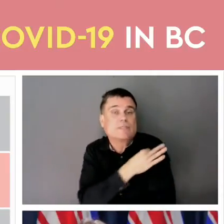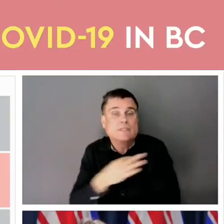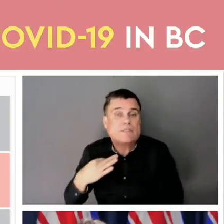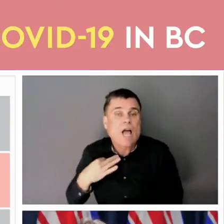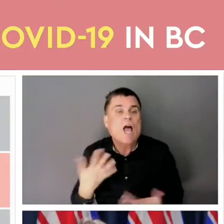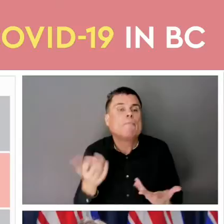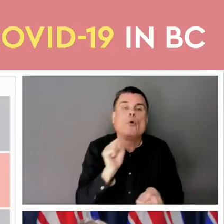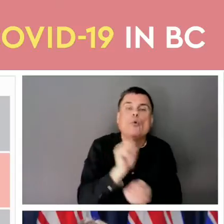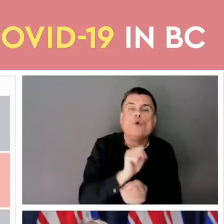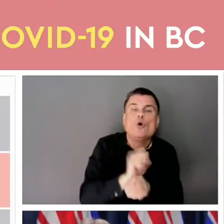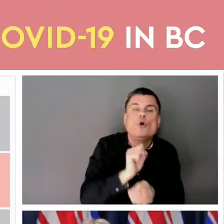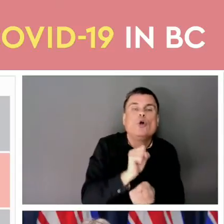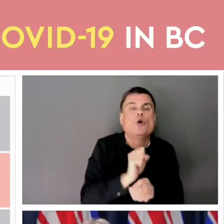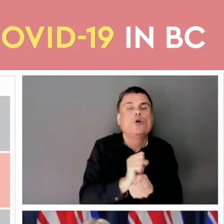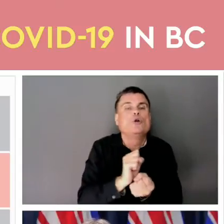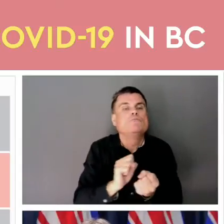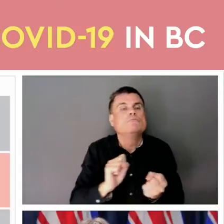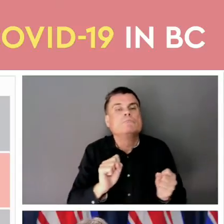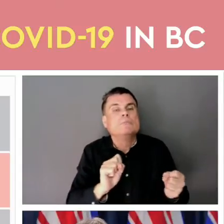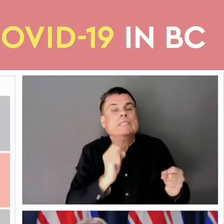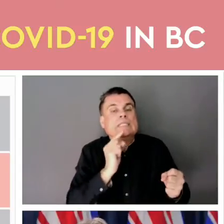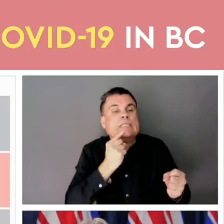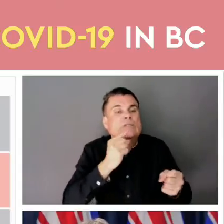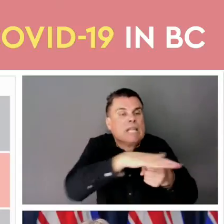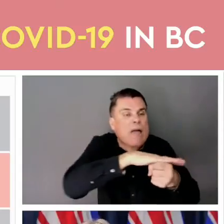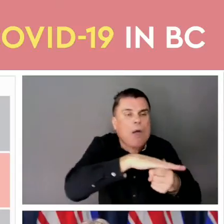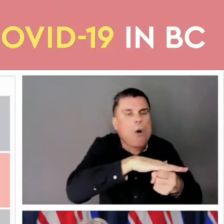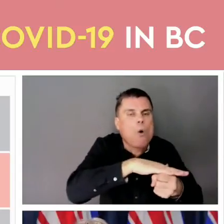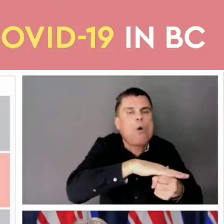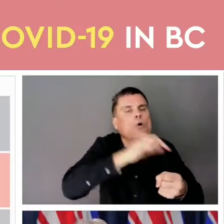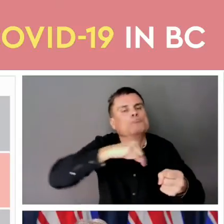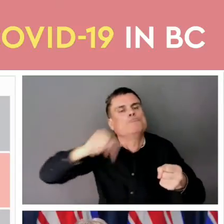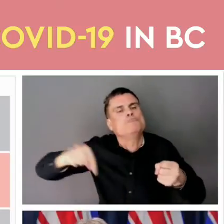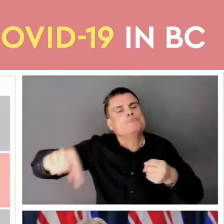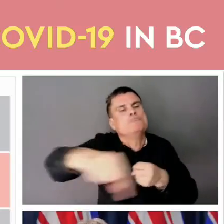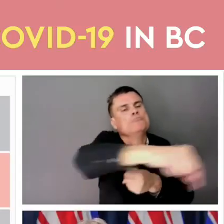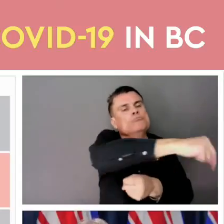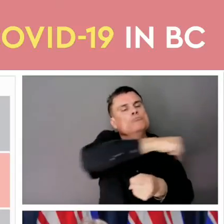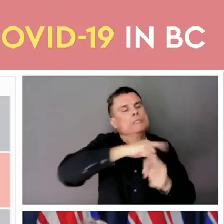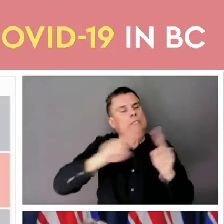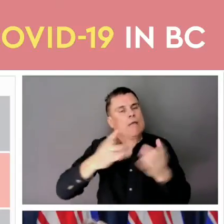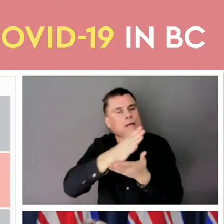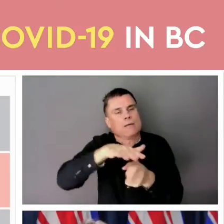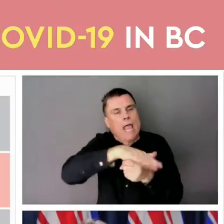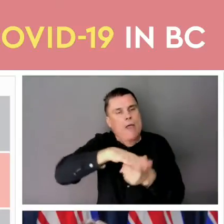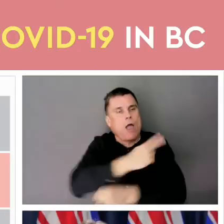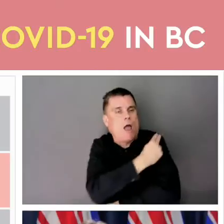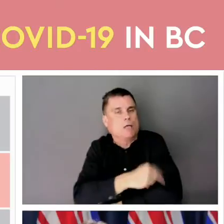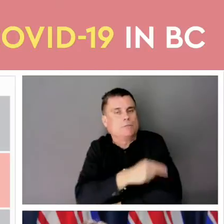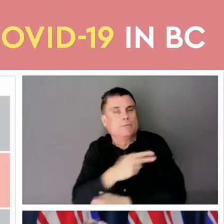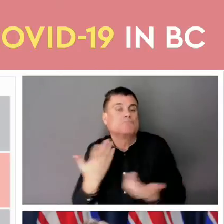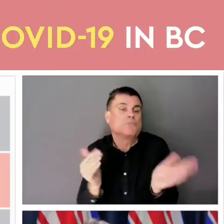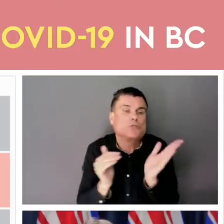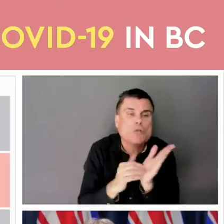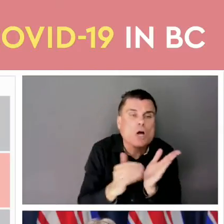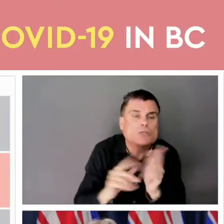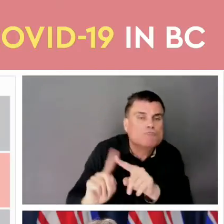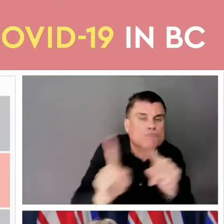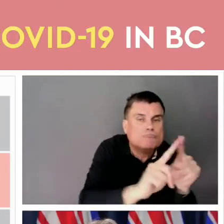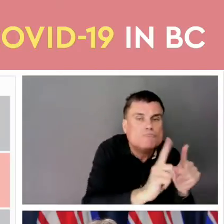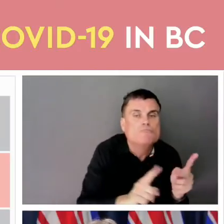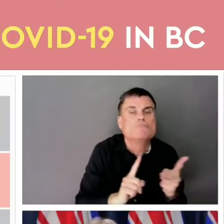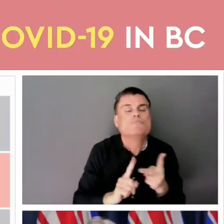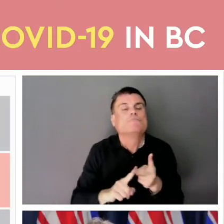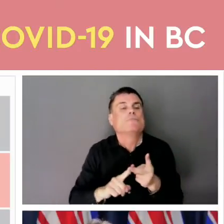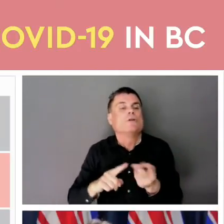areas of our acute care system, our GPs and medical specialists, nurse practitioners who are working in the community who have